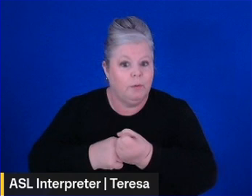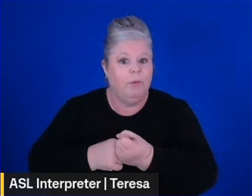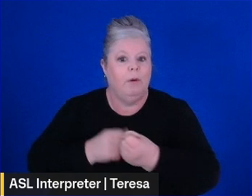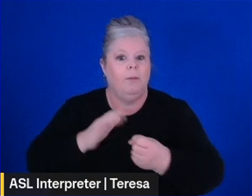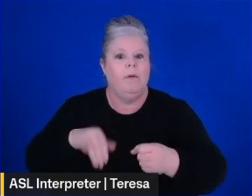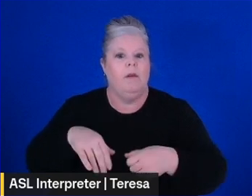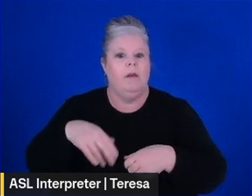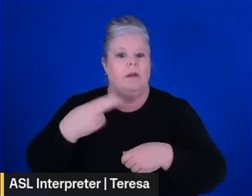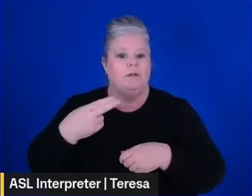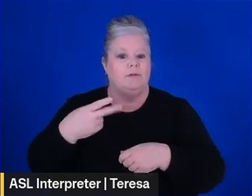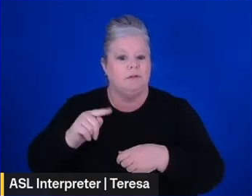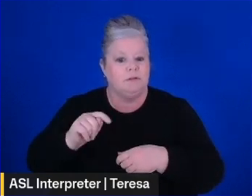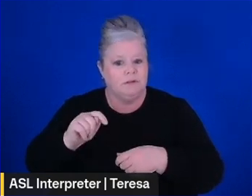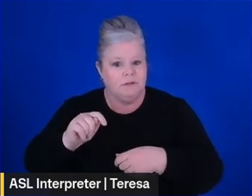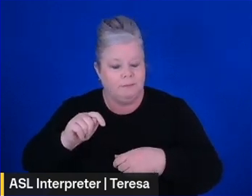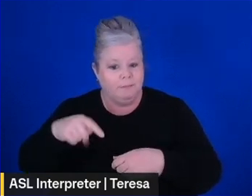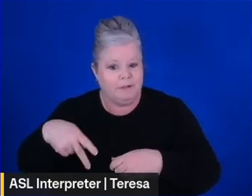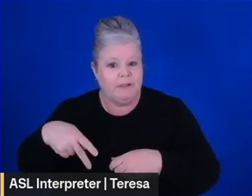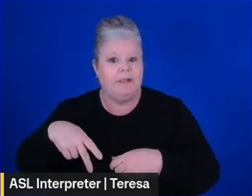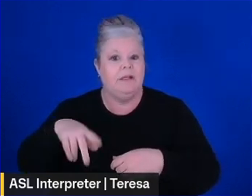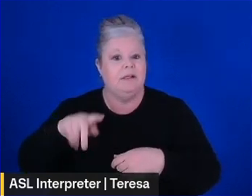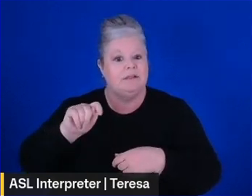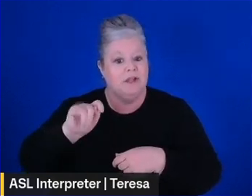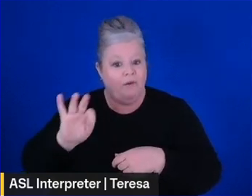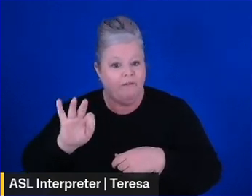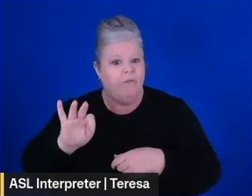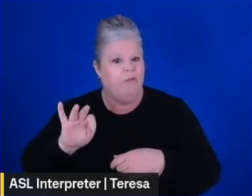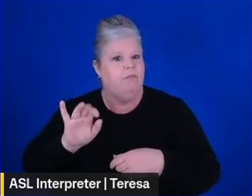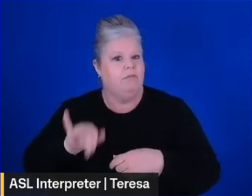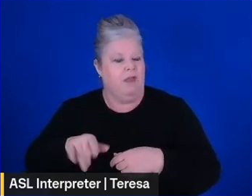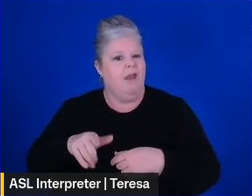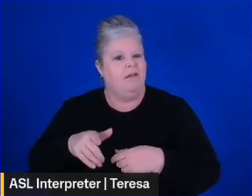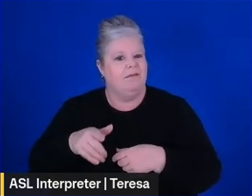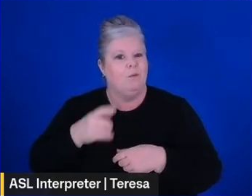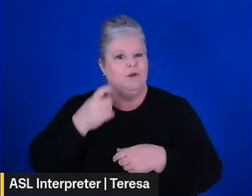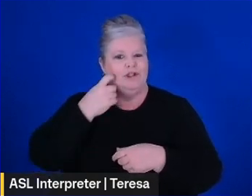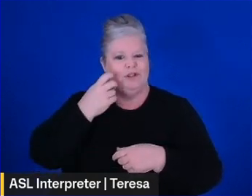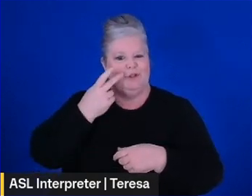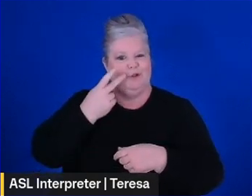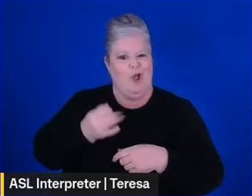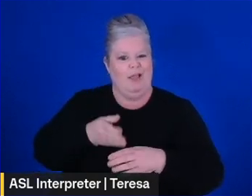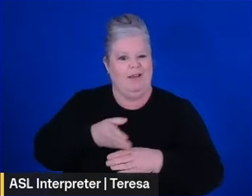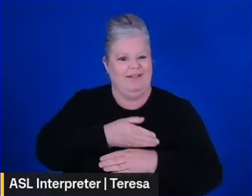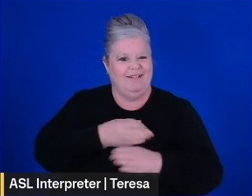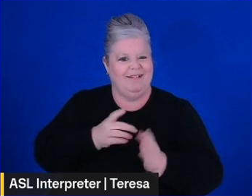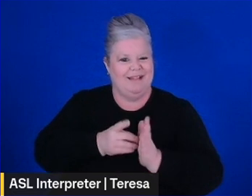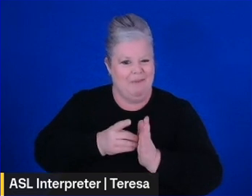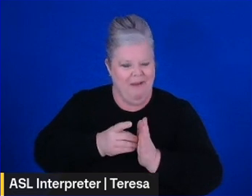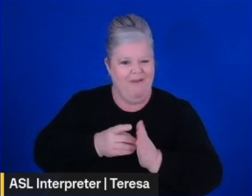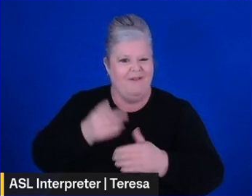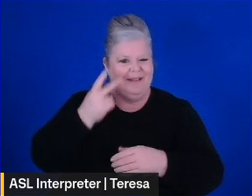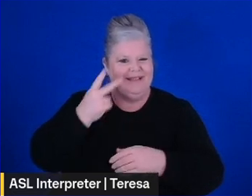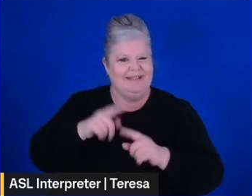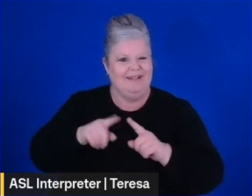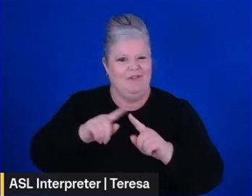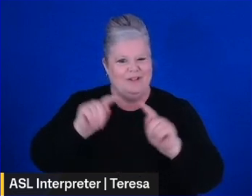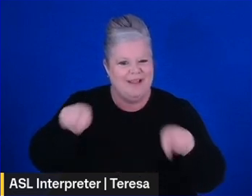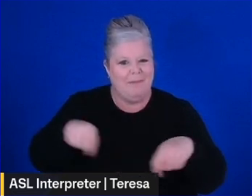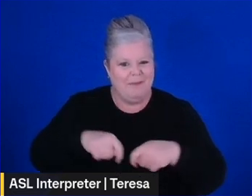and Waypoint that provide, as we just seen together, the templates and